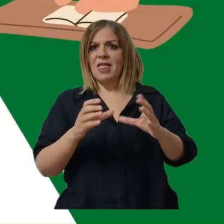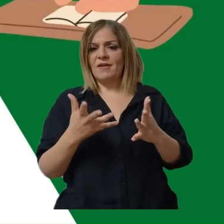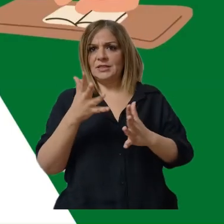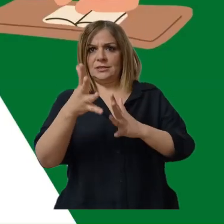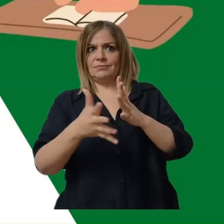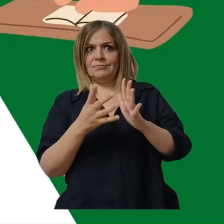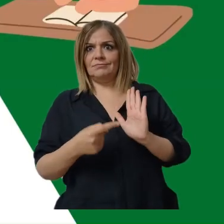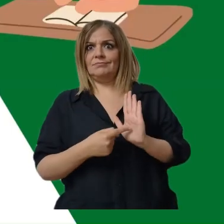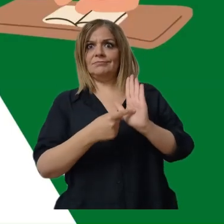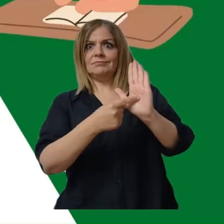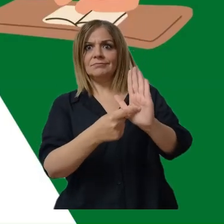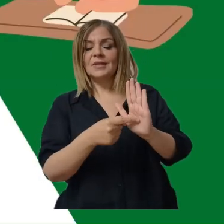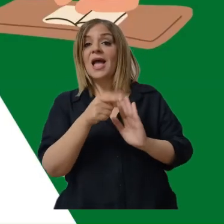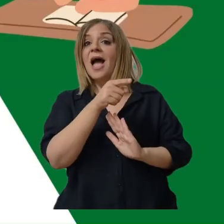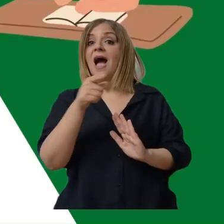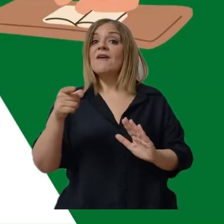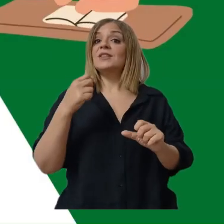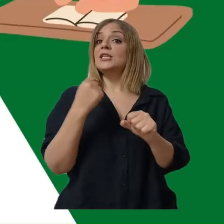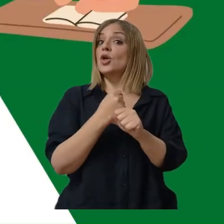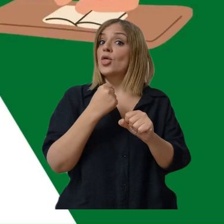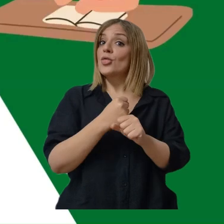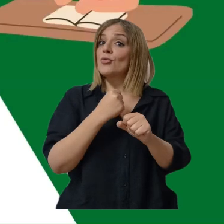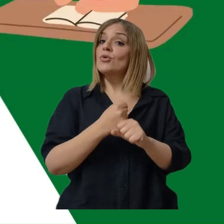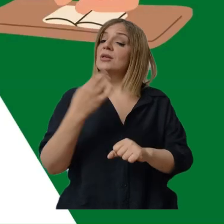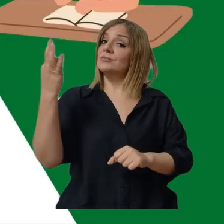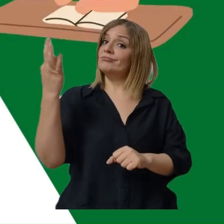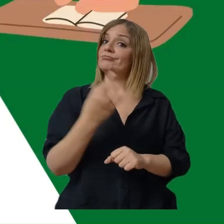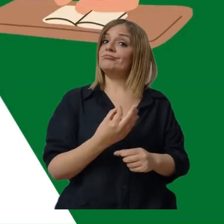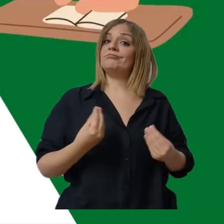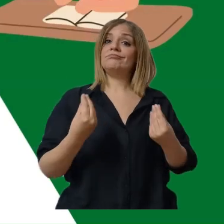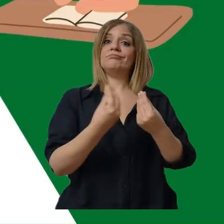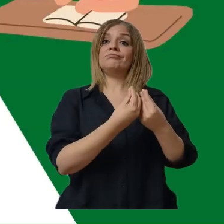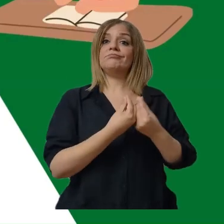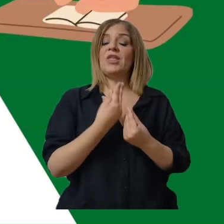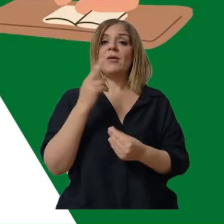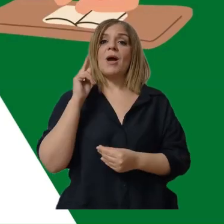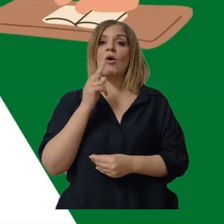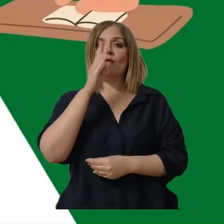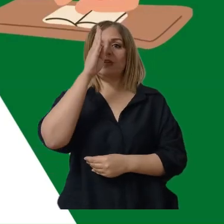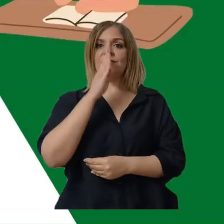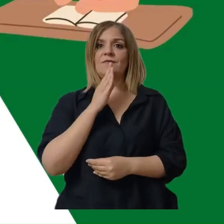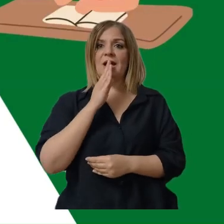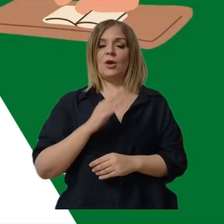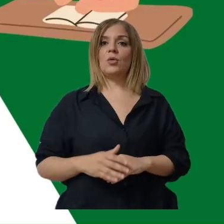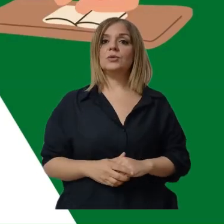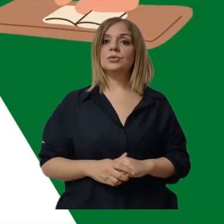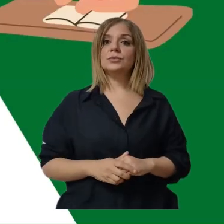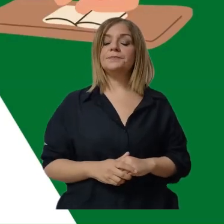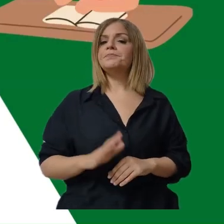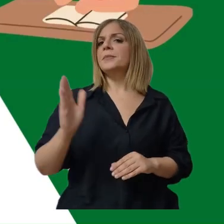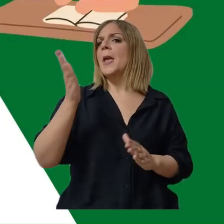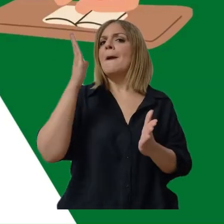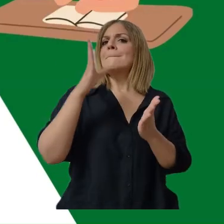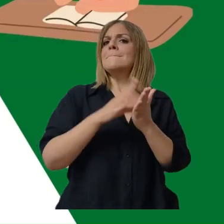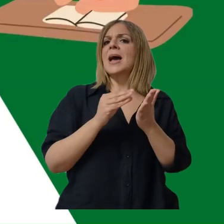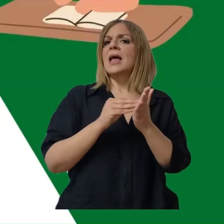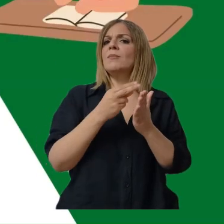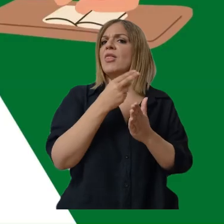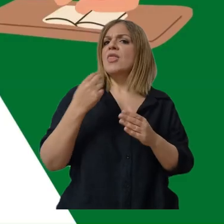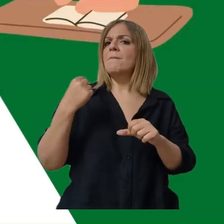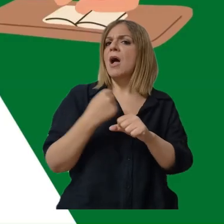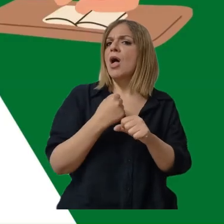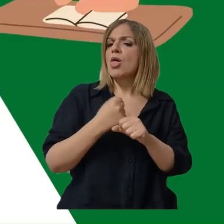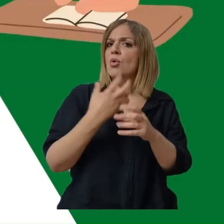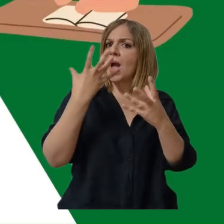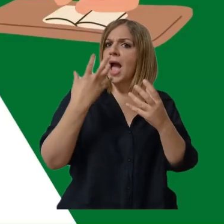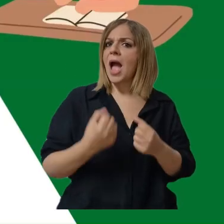This job can be a really great match for this individual and for these target groups. Example of career